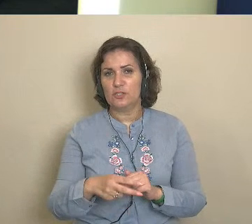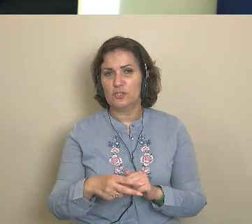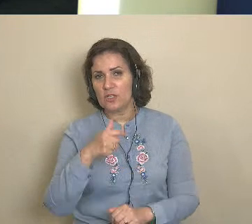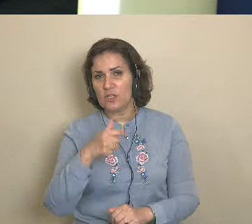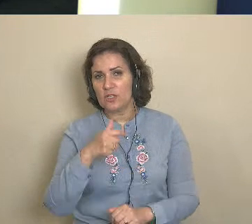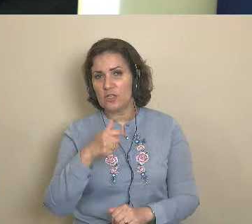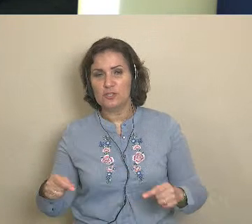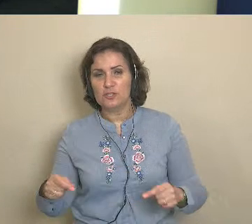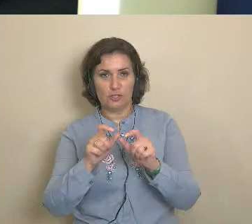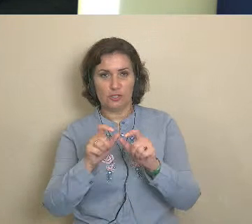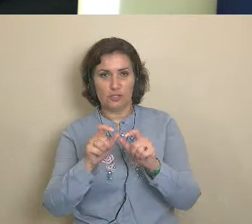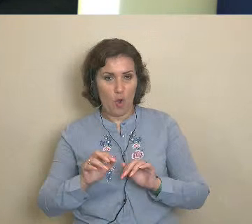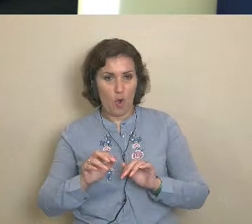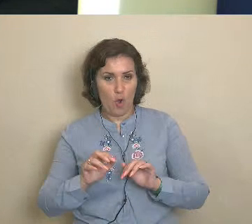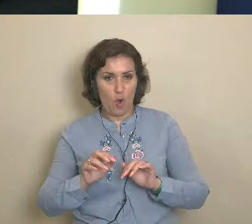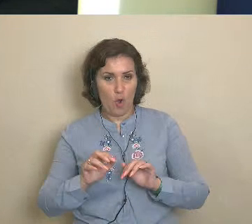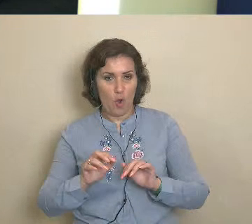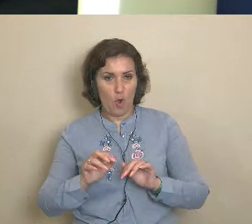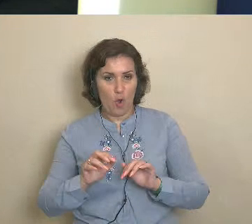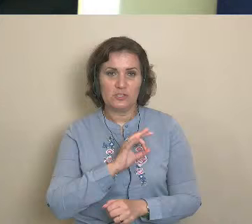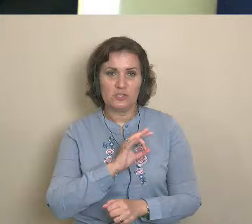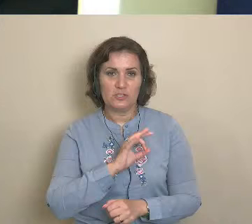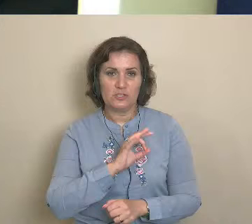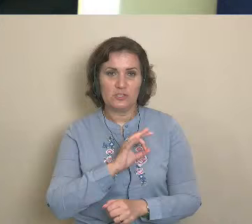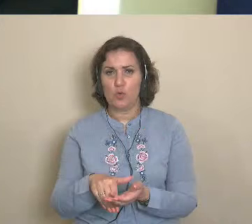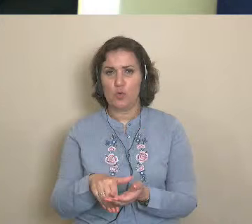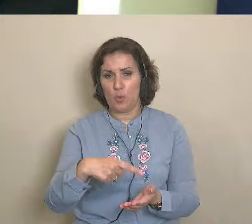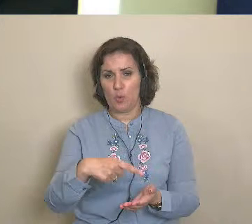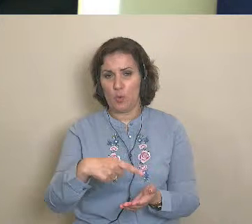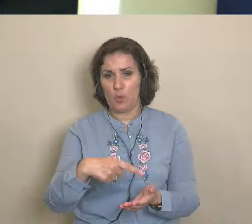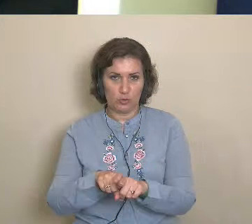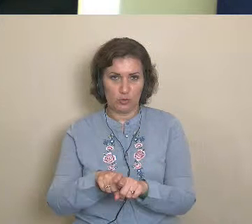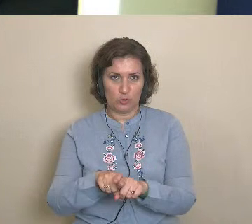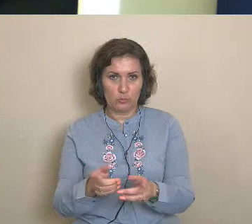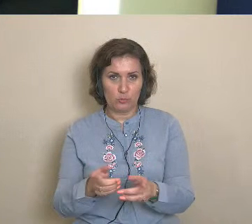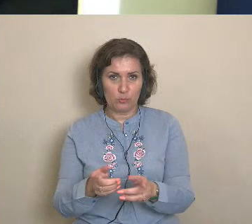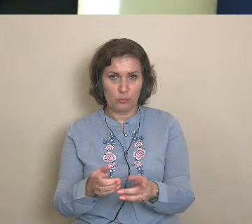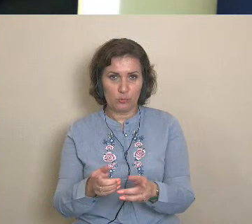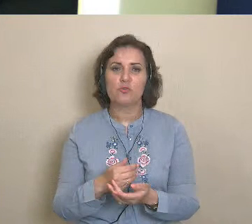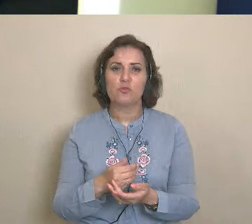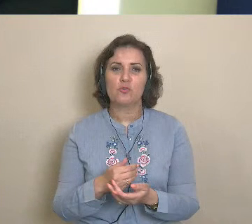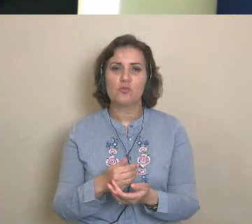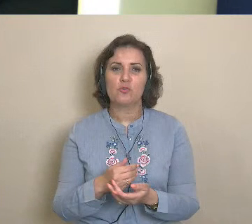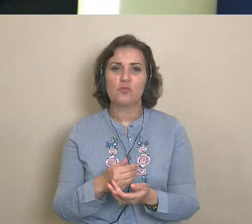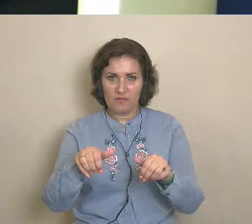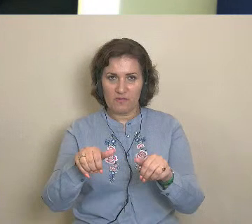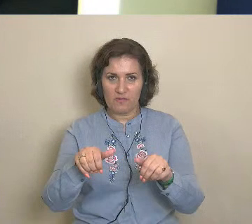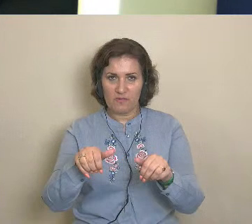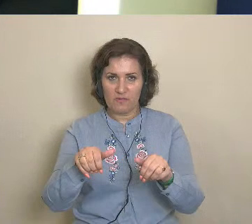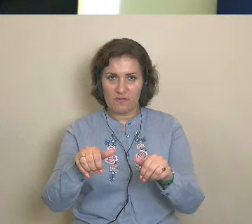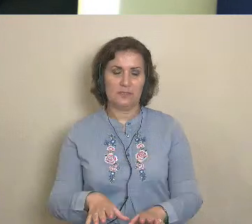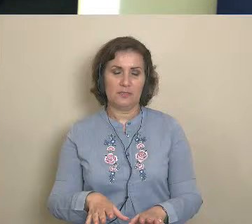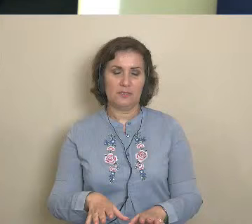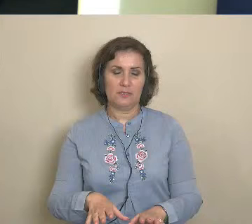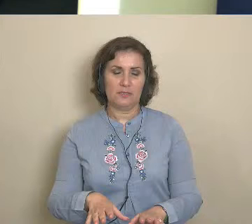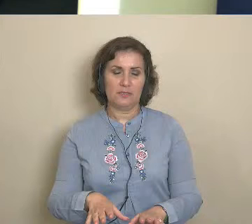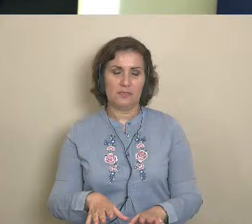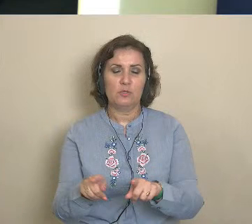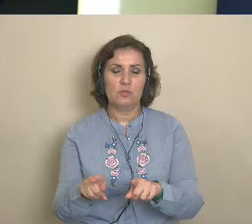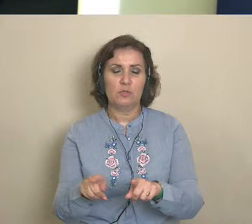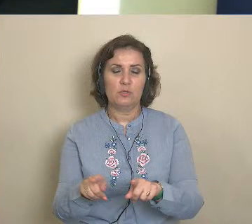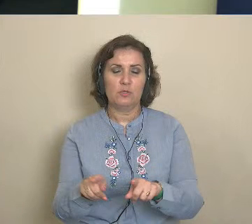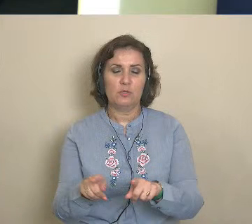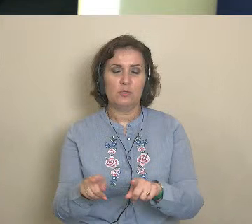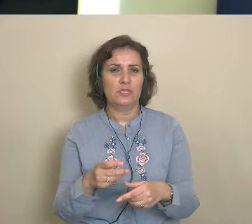elections in the middle of the 2000s, when there was a lot of abuse committed with the help of the ballpoints. But we have to resolve these